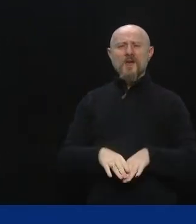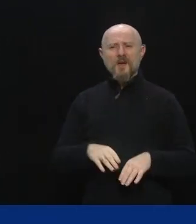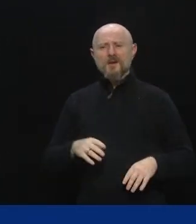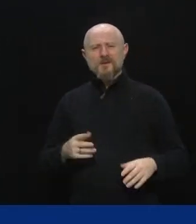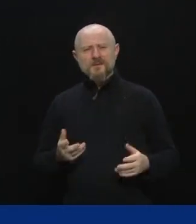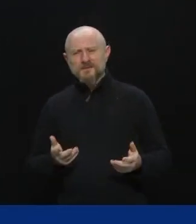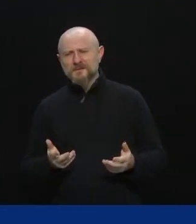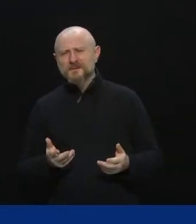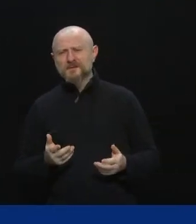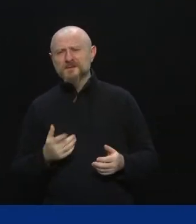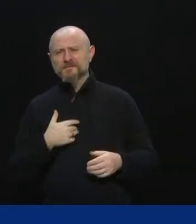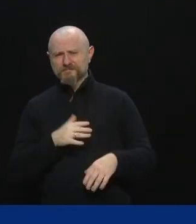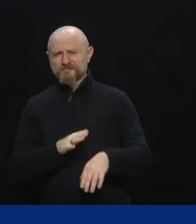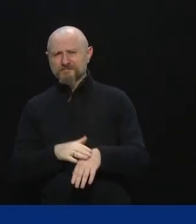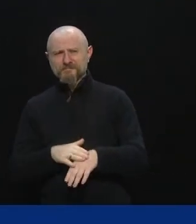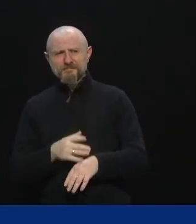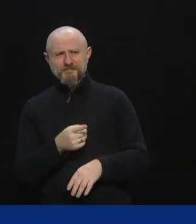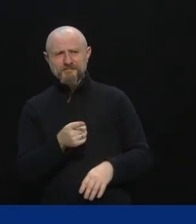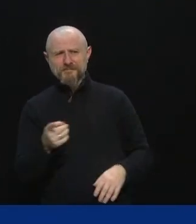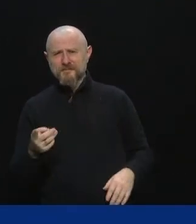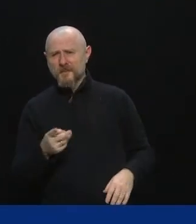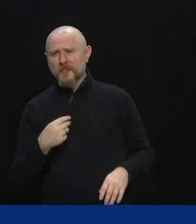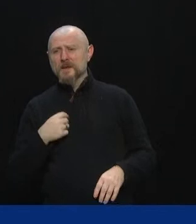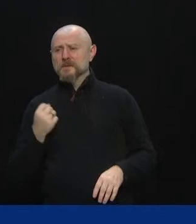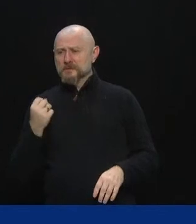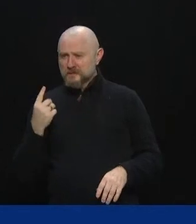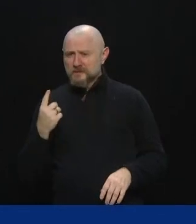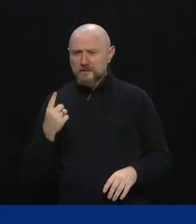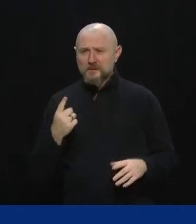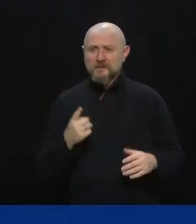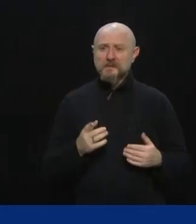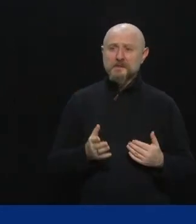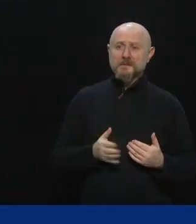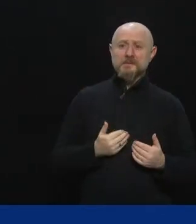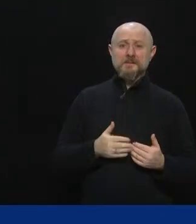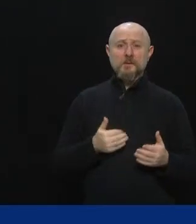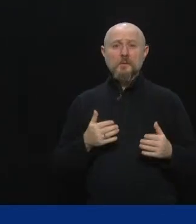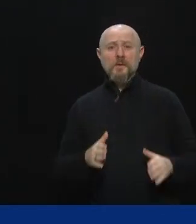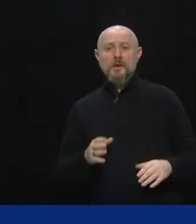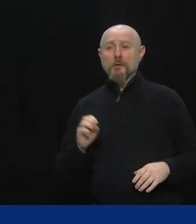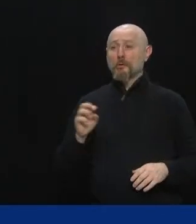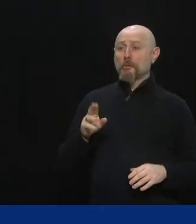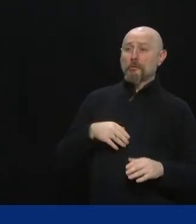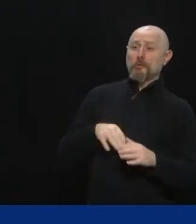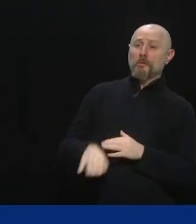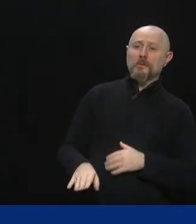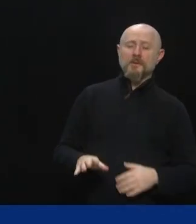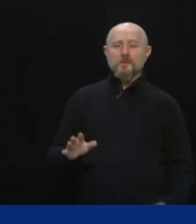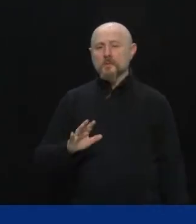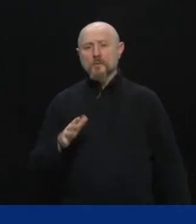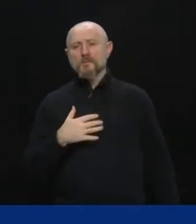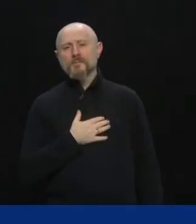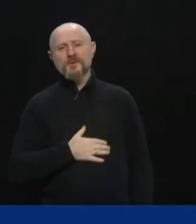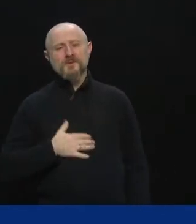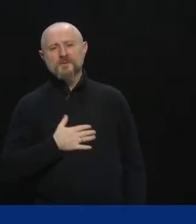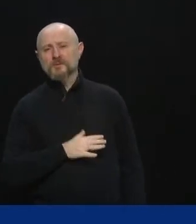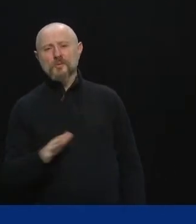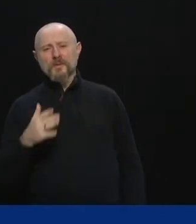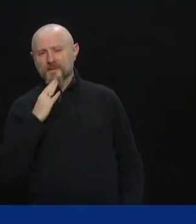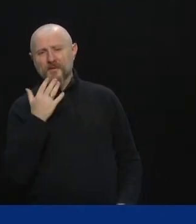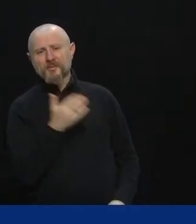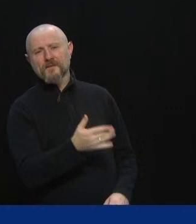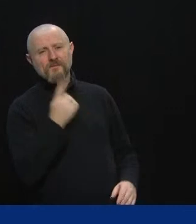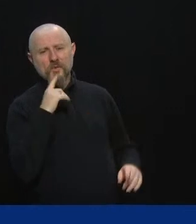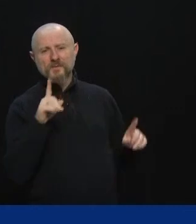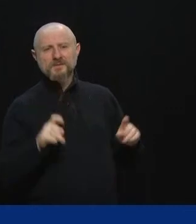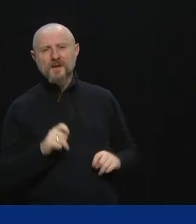say, we understand there's a problem and you think that's your only avenue, the easiest avenue, but please do not do that to our healthcare system. Stay home if you